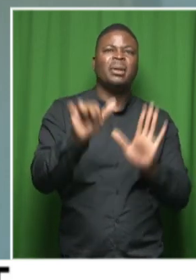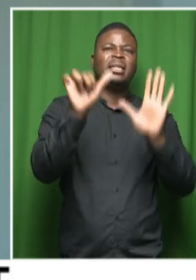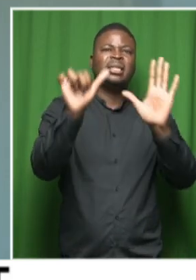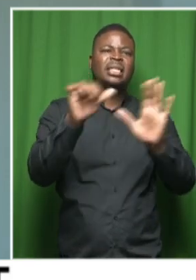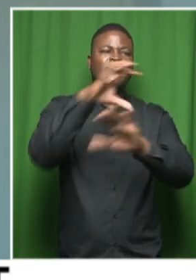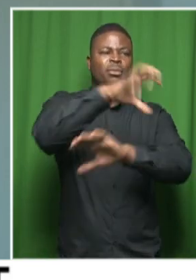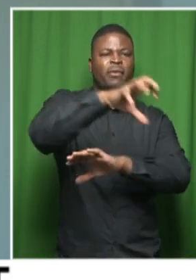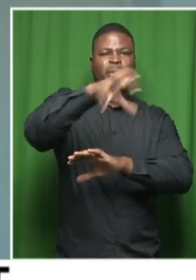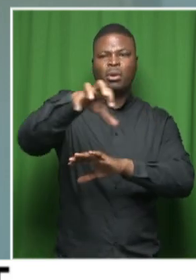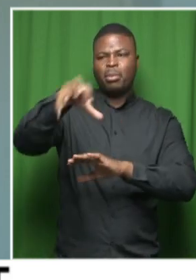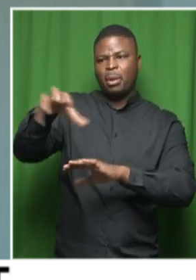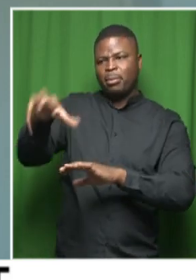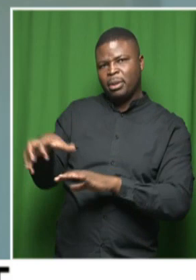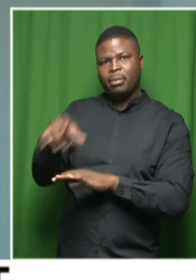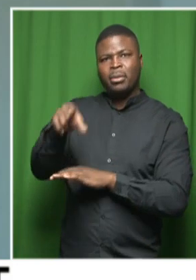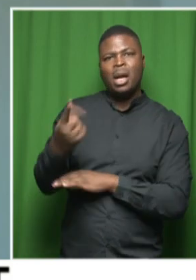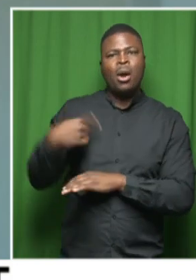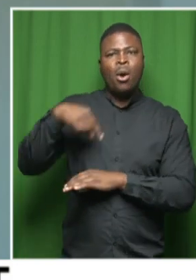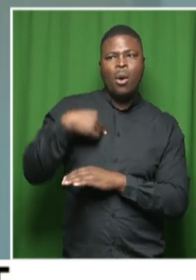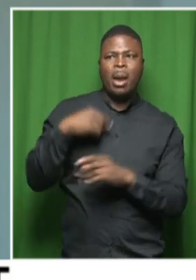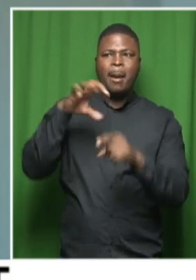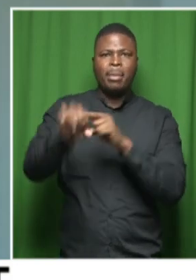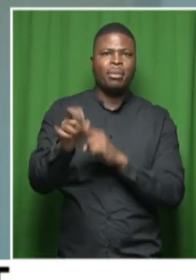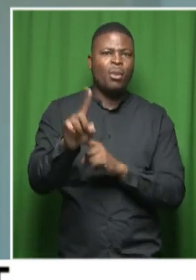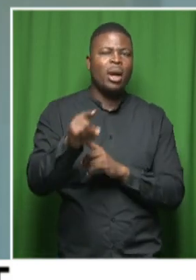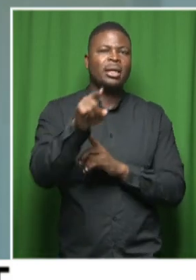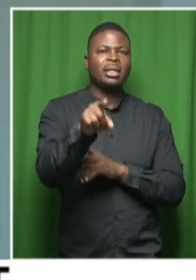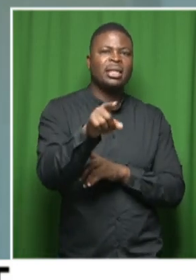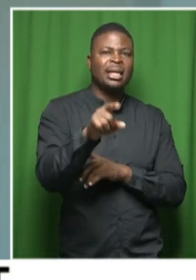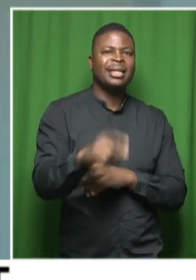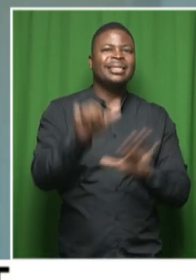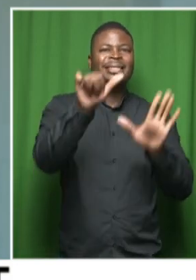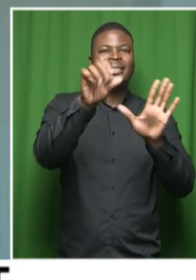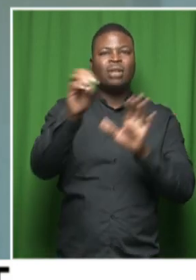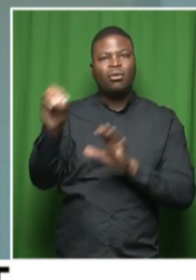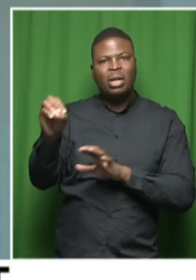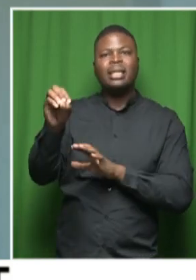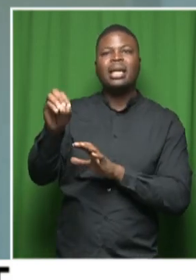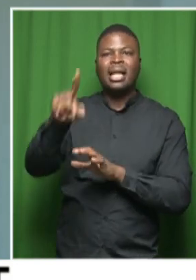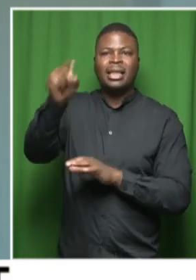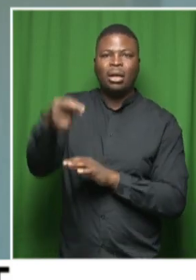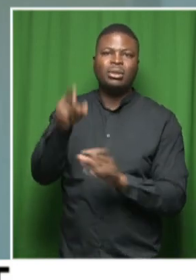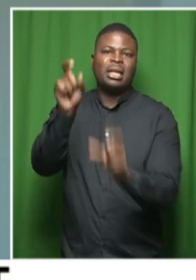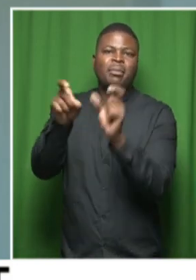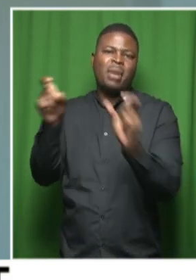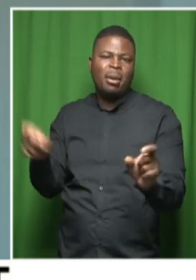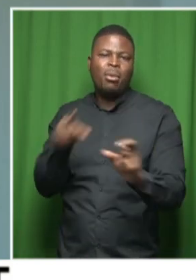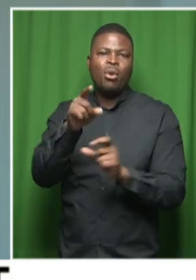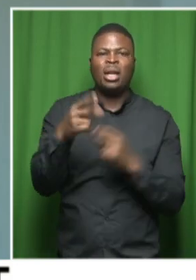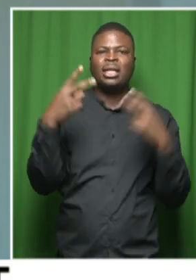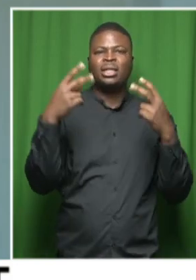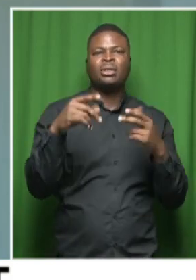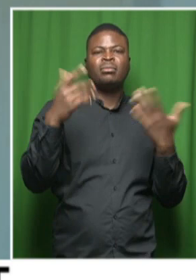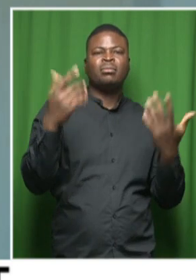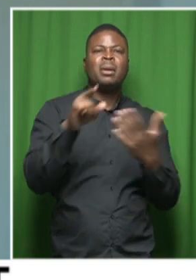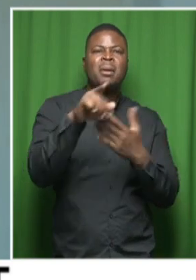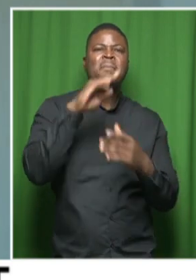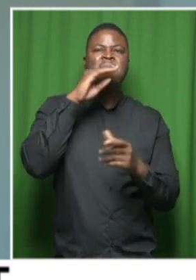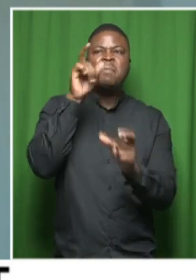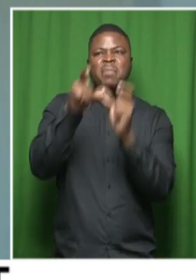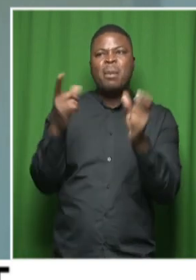We picked up about 100,000 people had not drawn their social security, meaning their cash